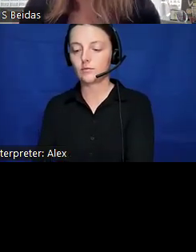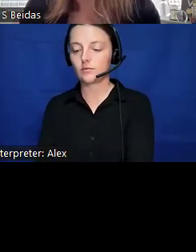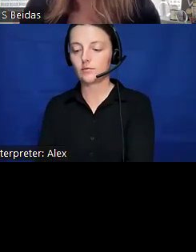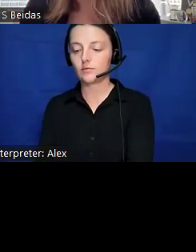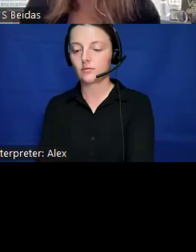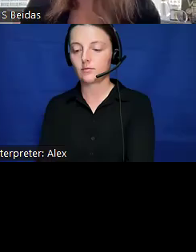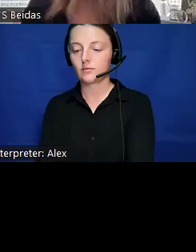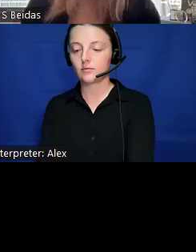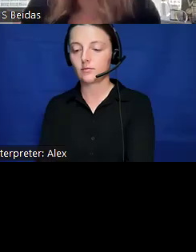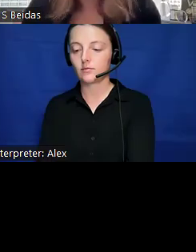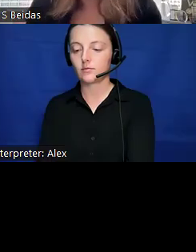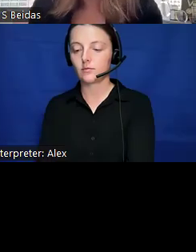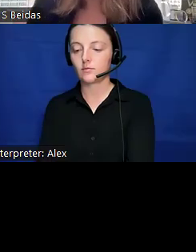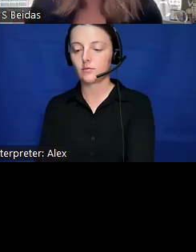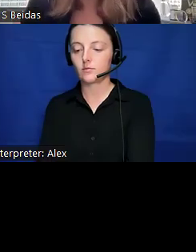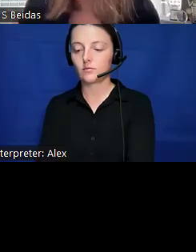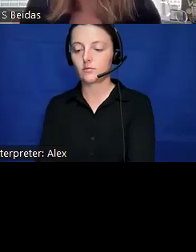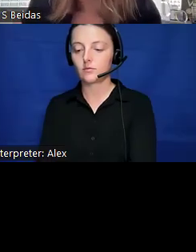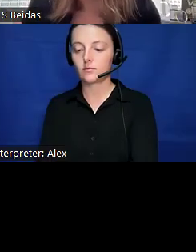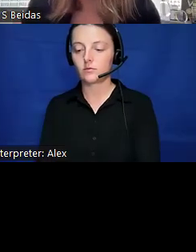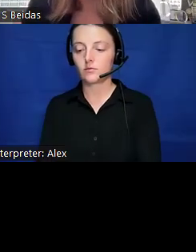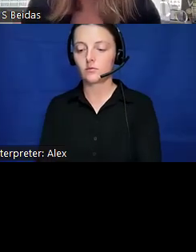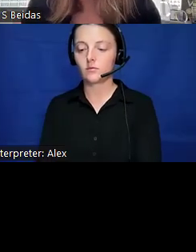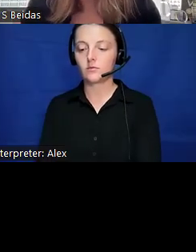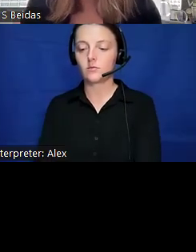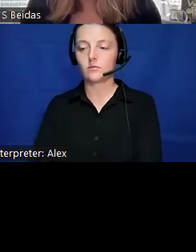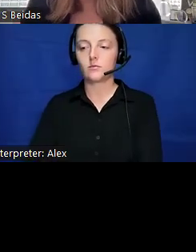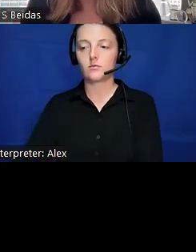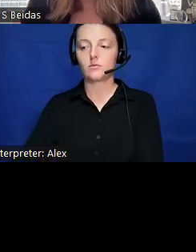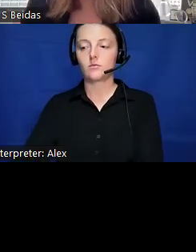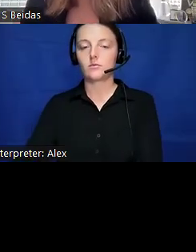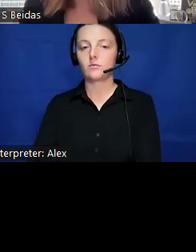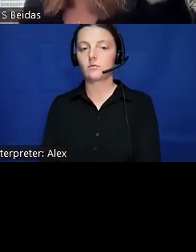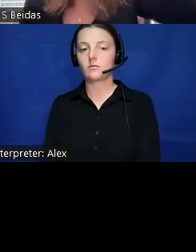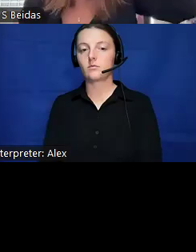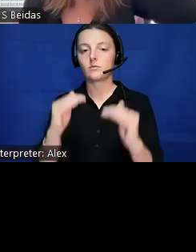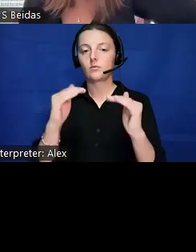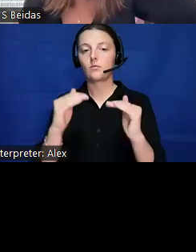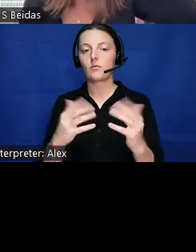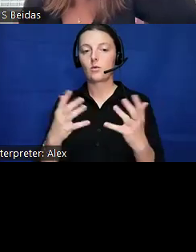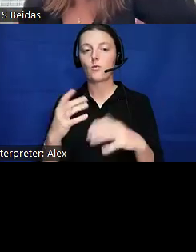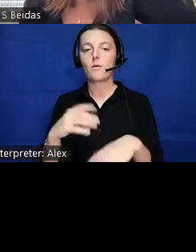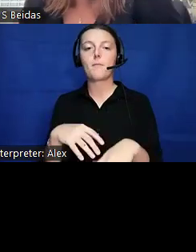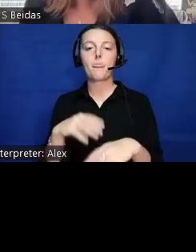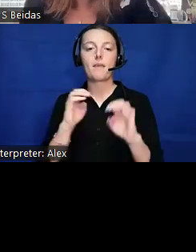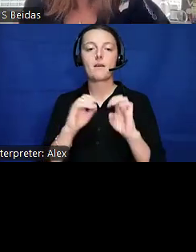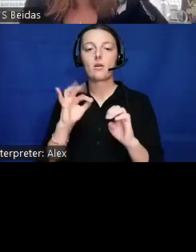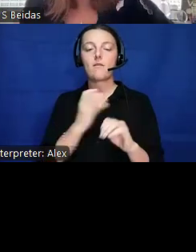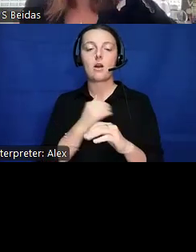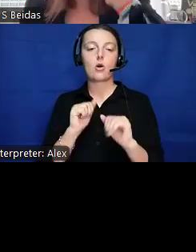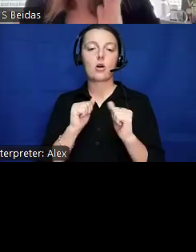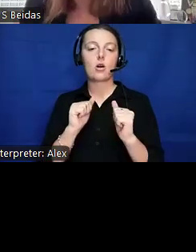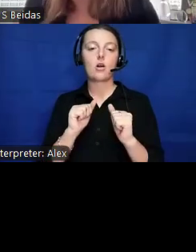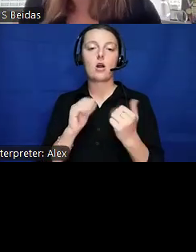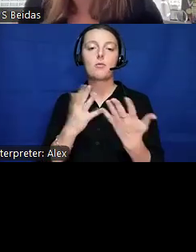So the next stage in our detective cycle is to evaluate if our approach worked. So again, the study design we were using here really